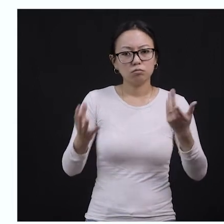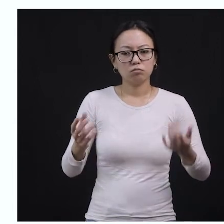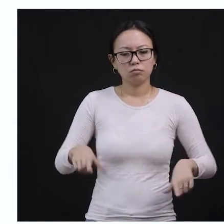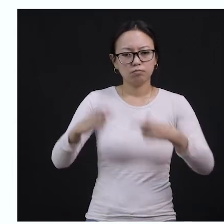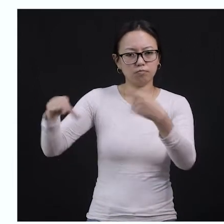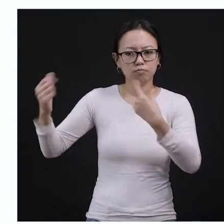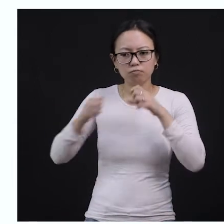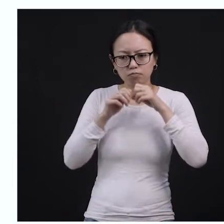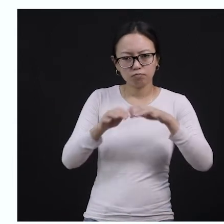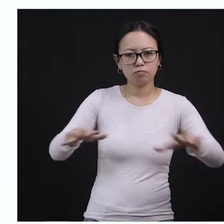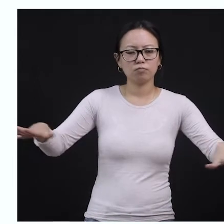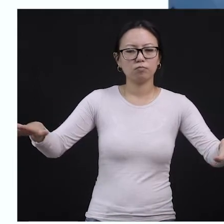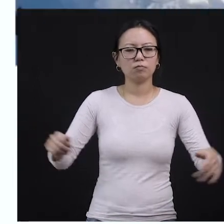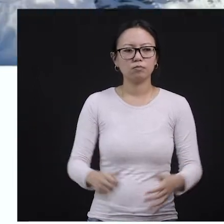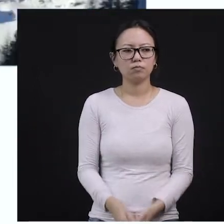fire, okay?